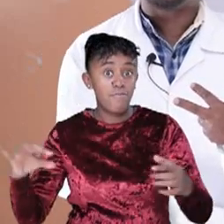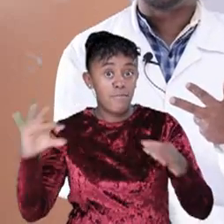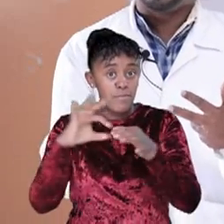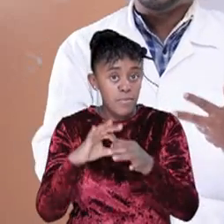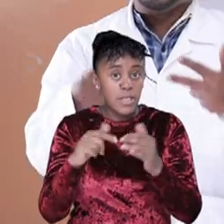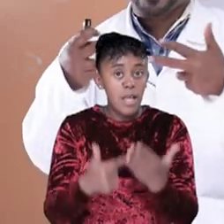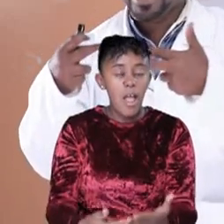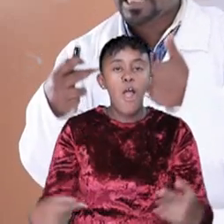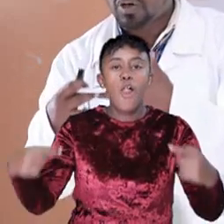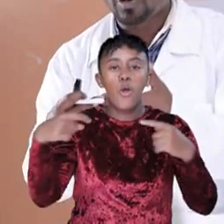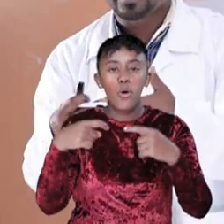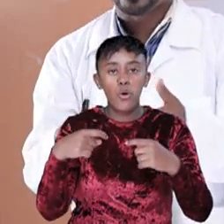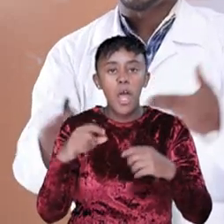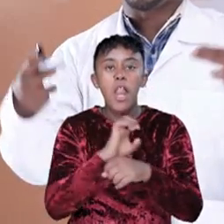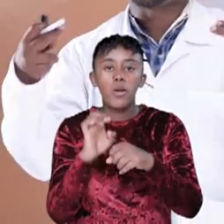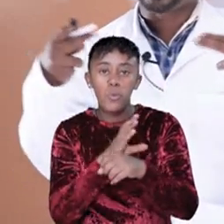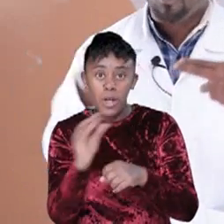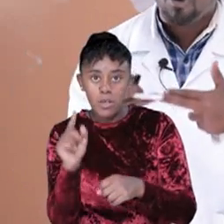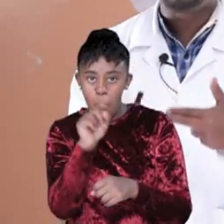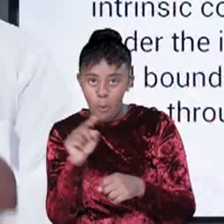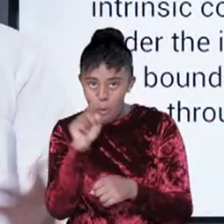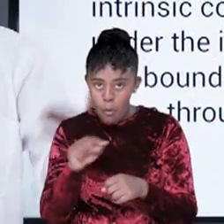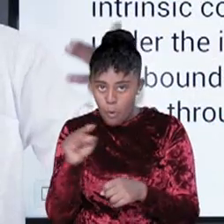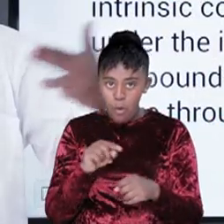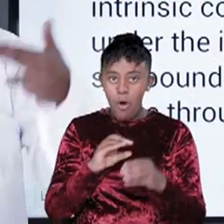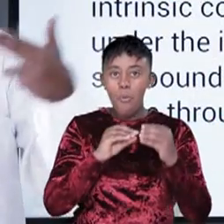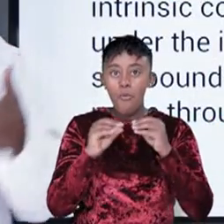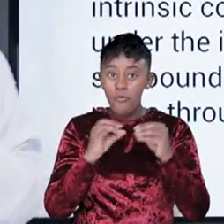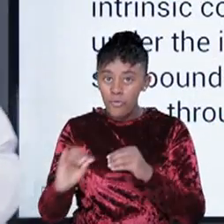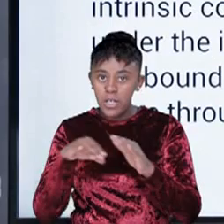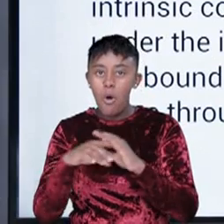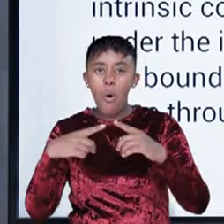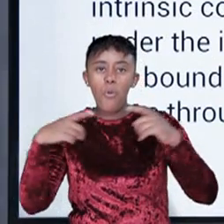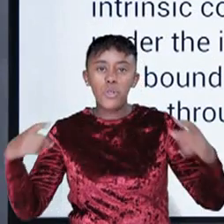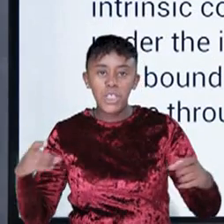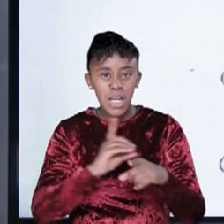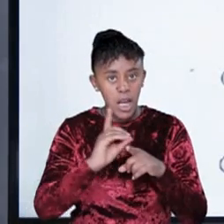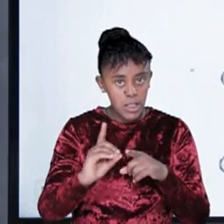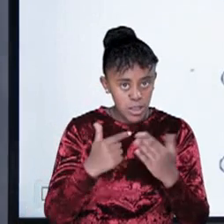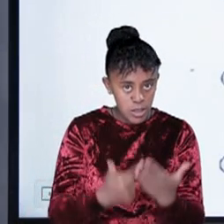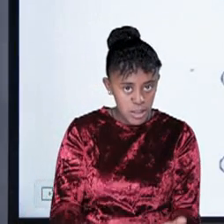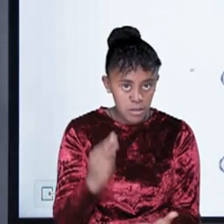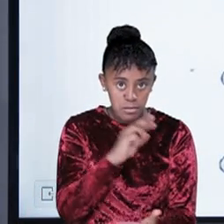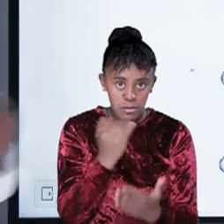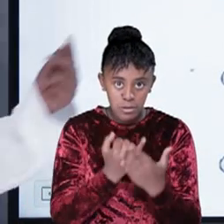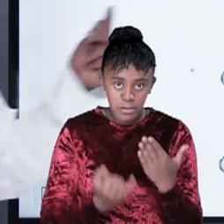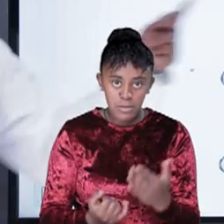EMF, the electron and the hole moving in opposite direction. Look this